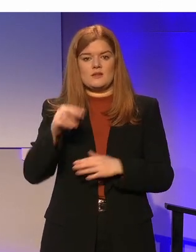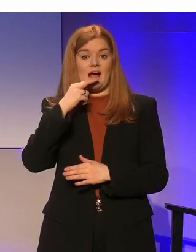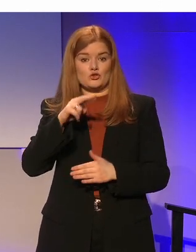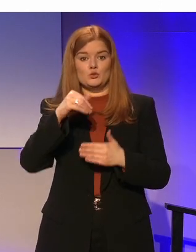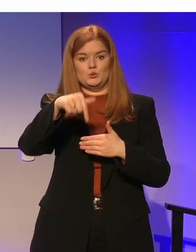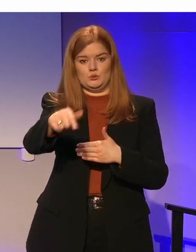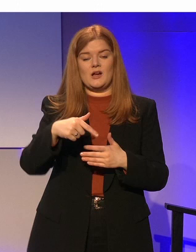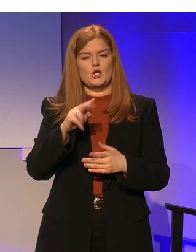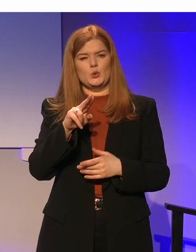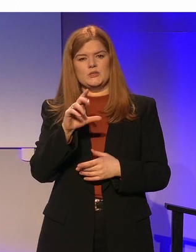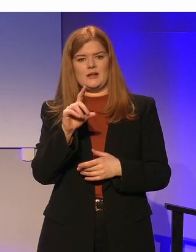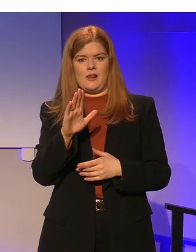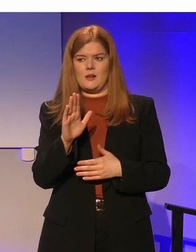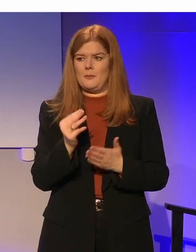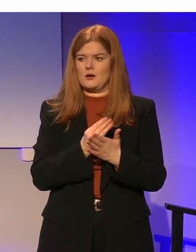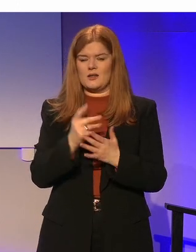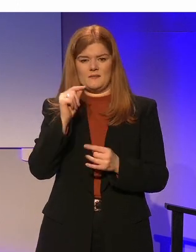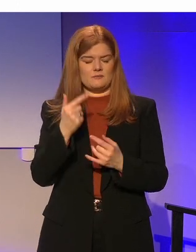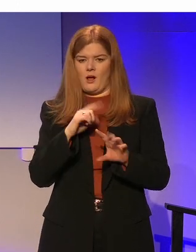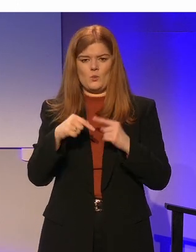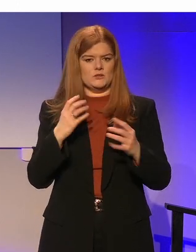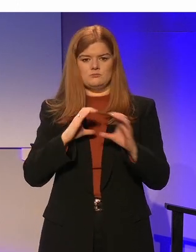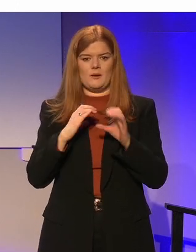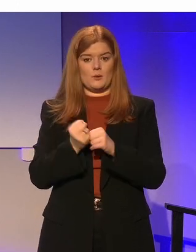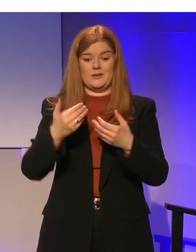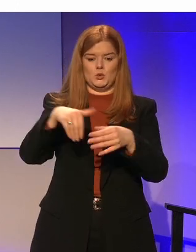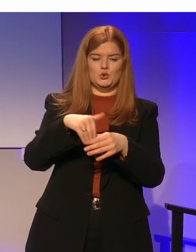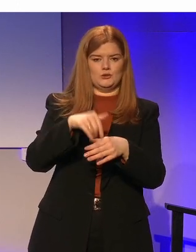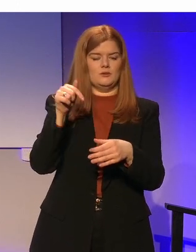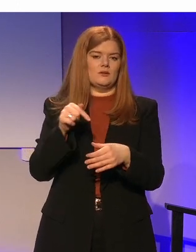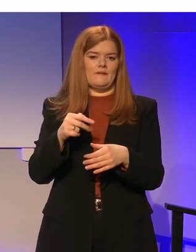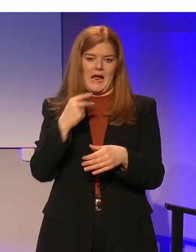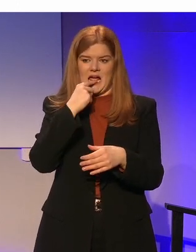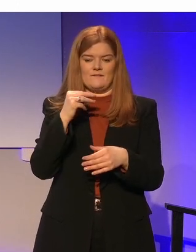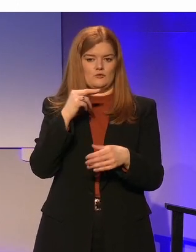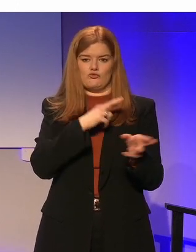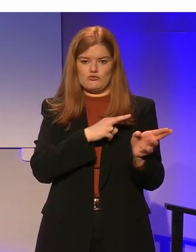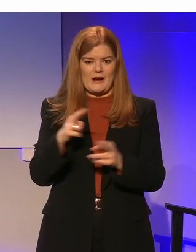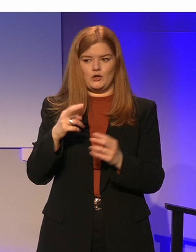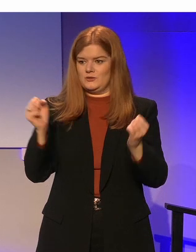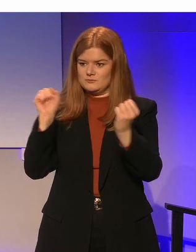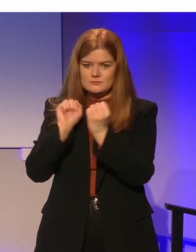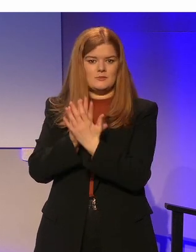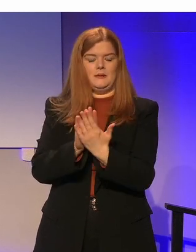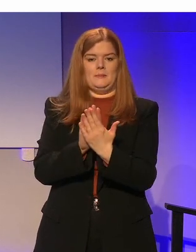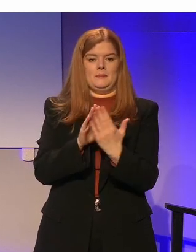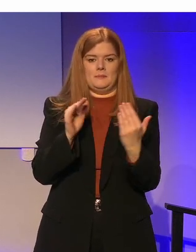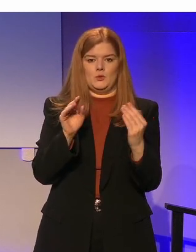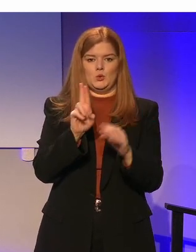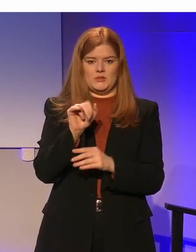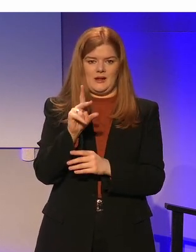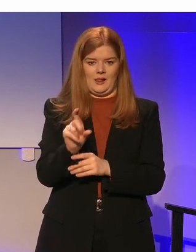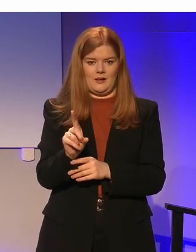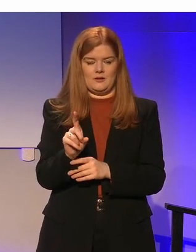think the UDL part, I think always our conversations about inclusion are regularly synonymous with